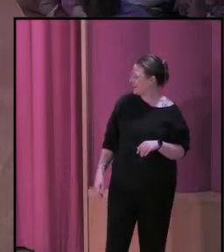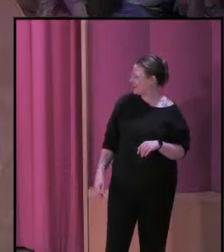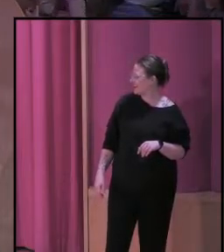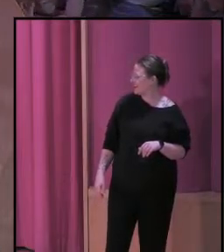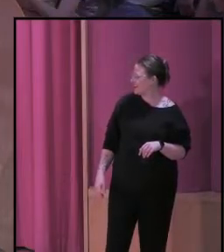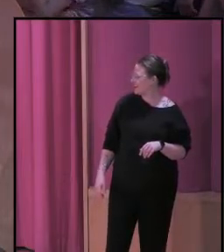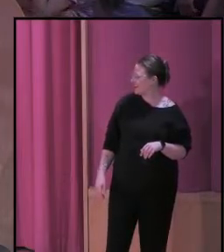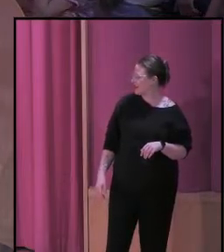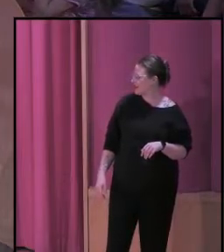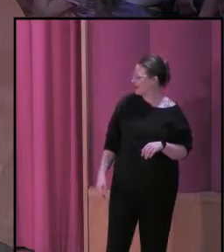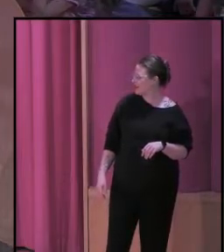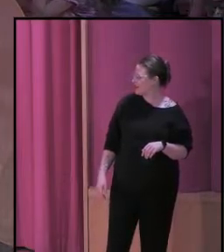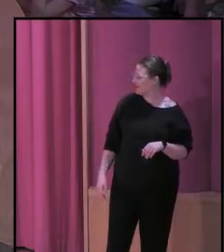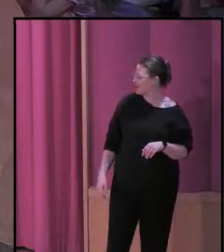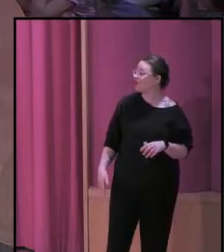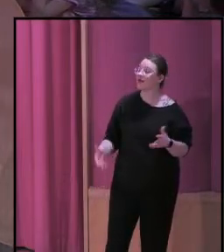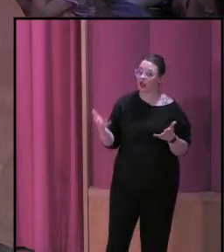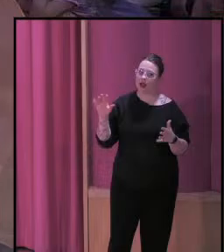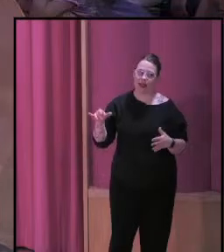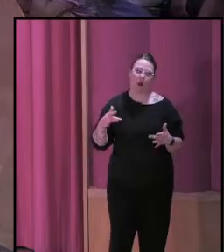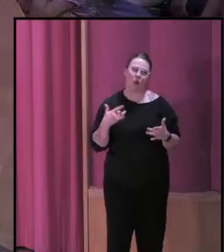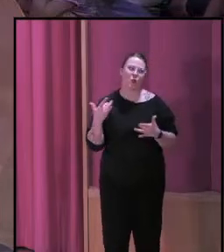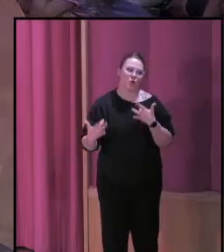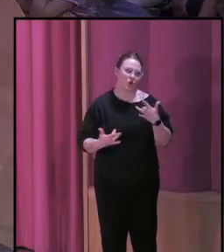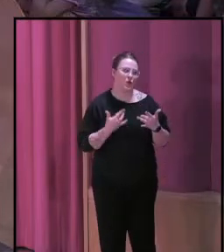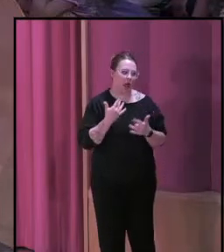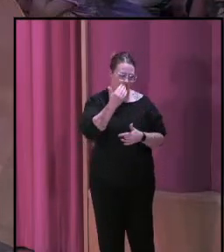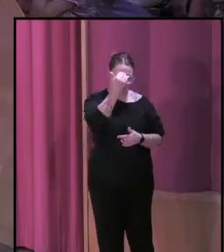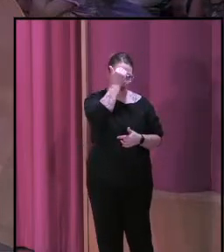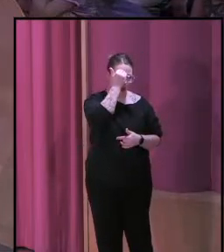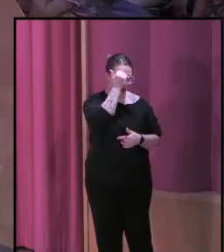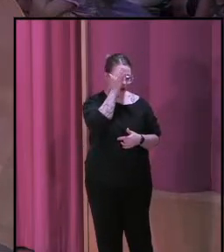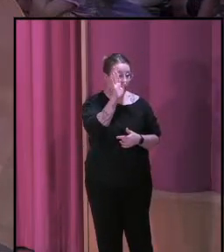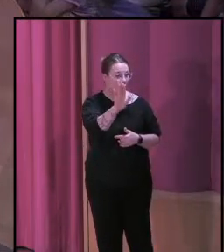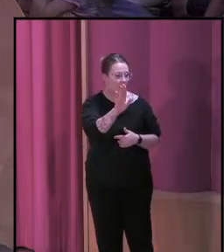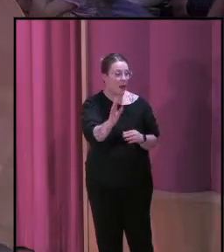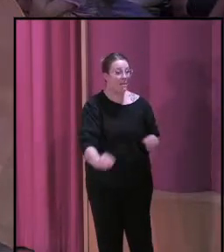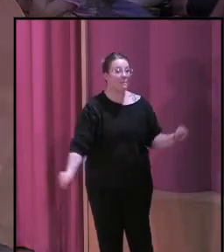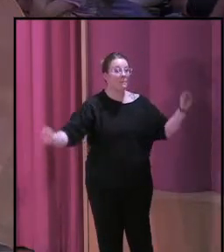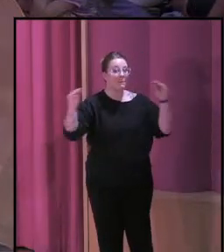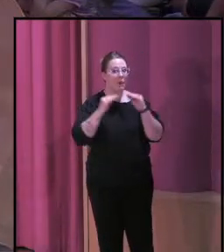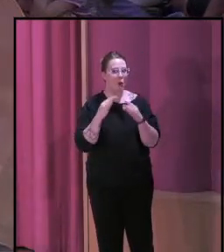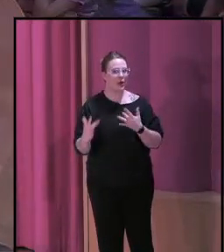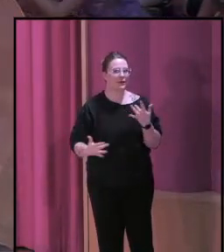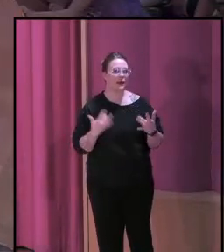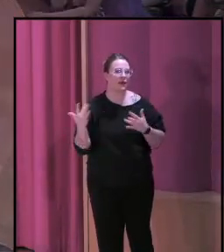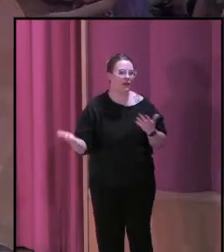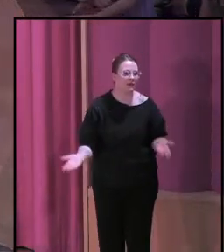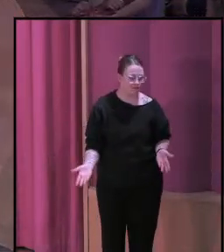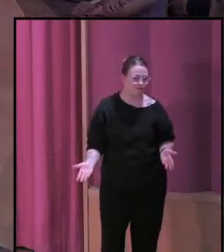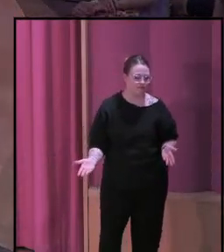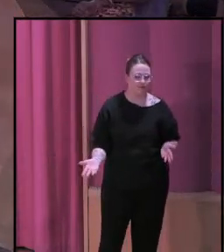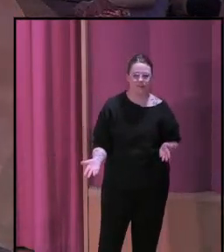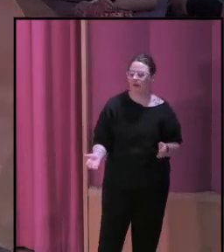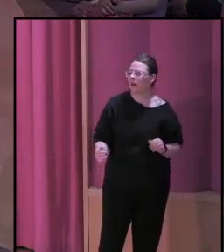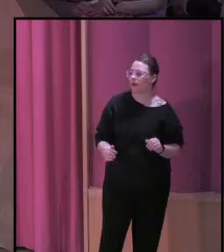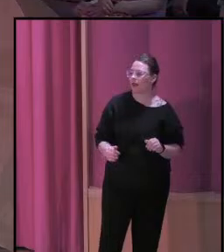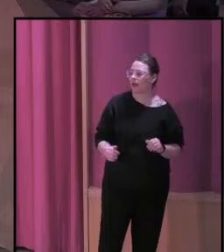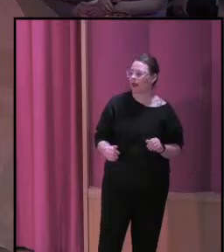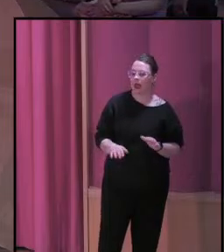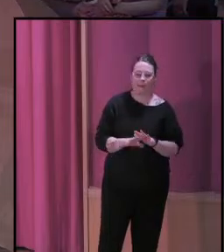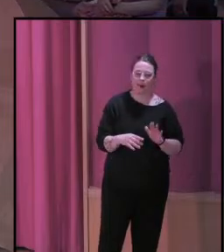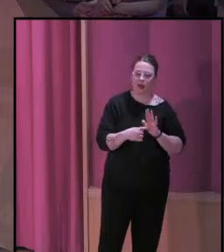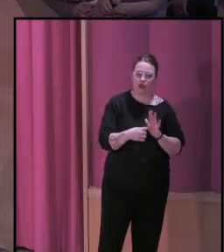Well, as if that weren't exciting enough, to make things even more exciting, I'm not going to show you anything else